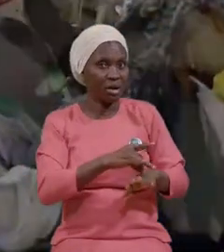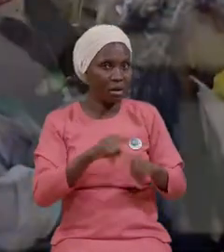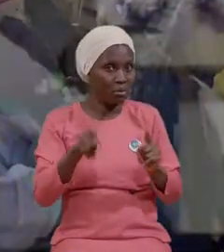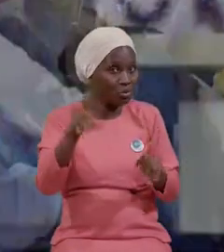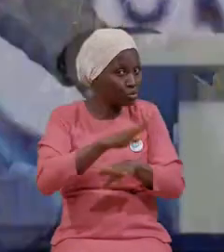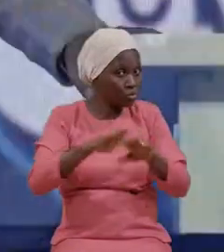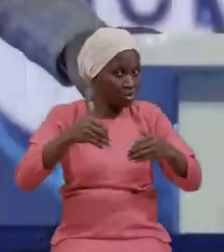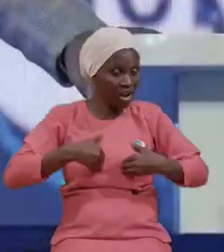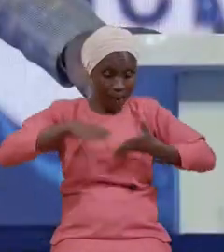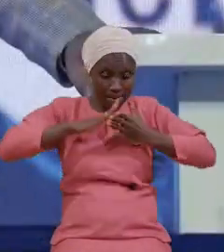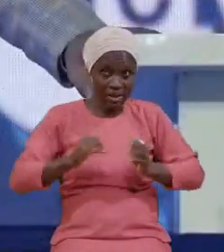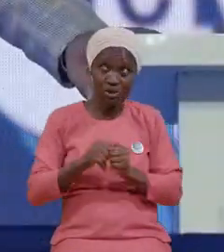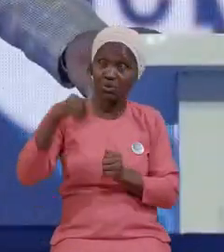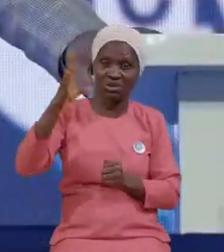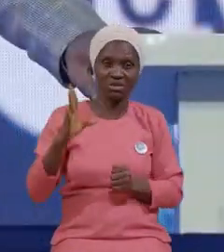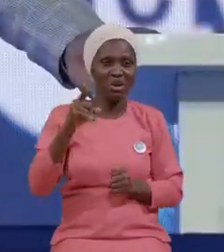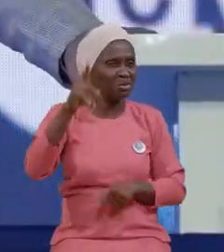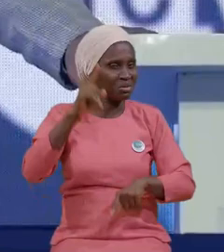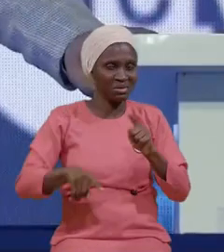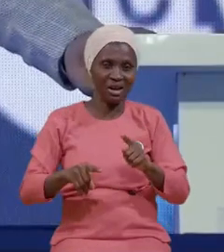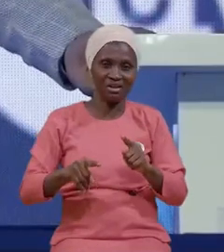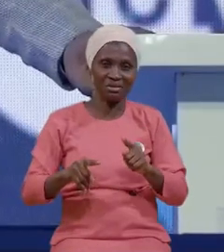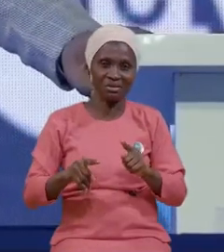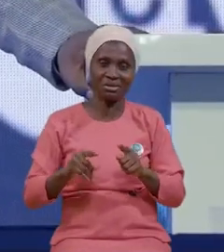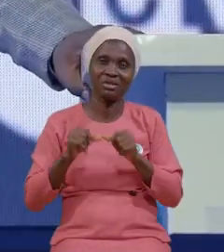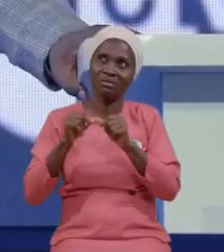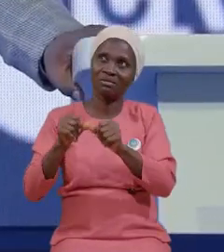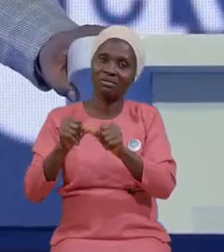you cannot spend eternity in heaven.